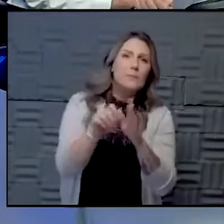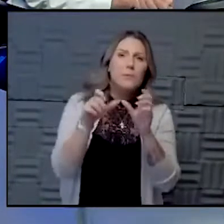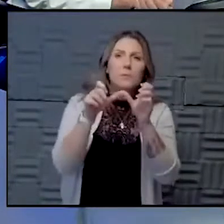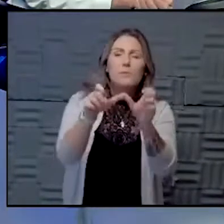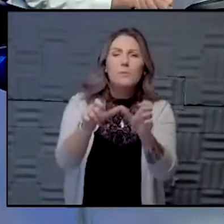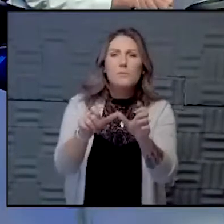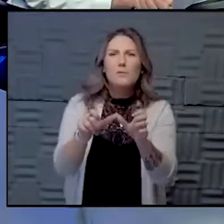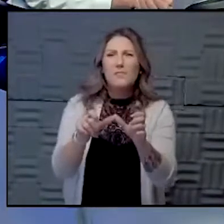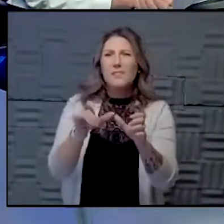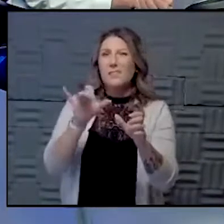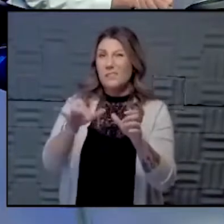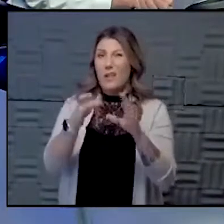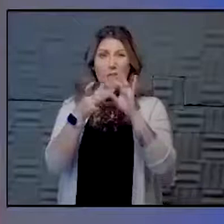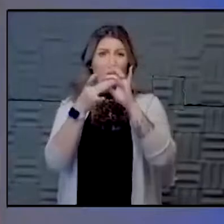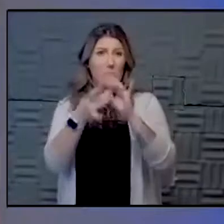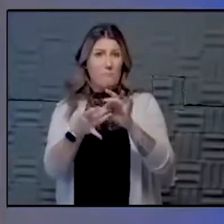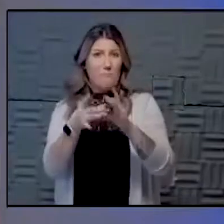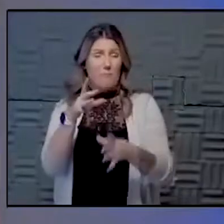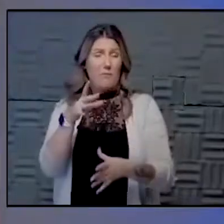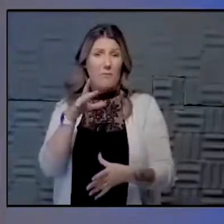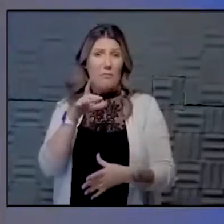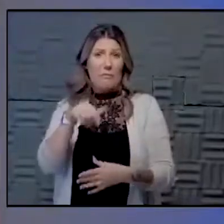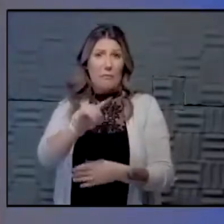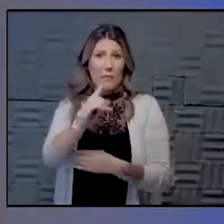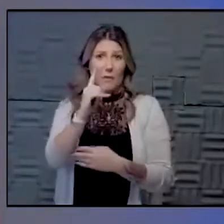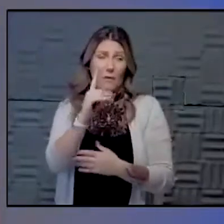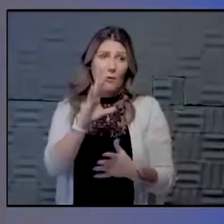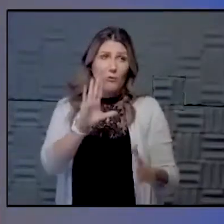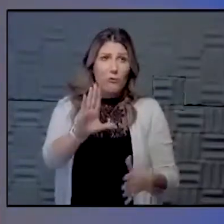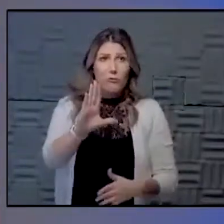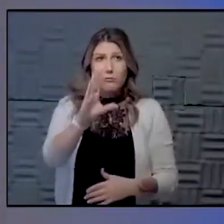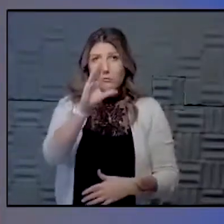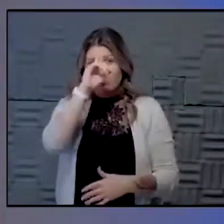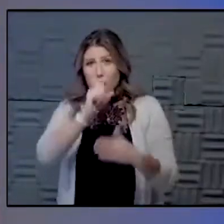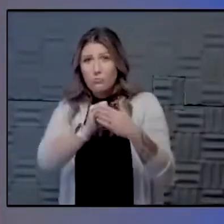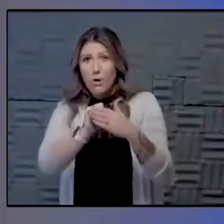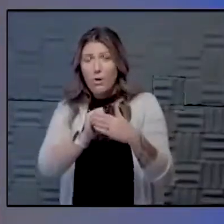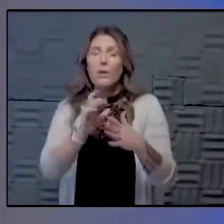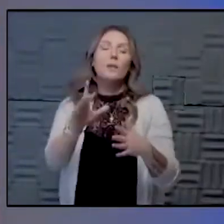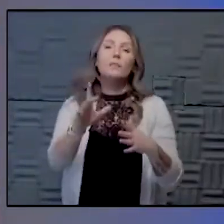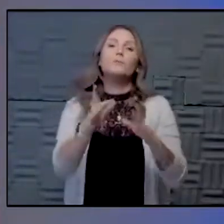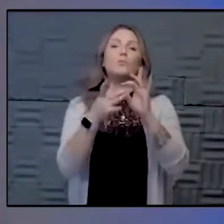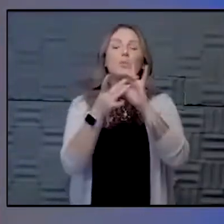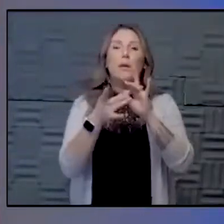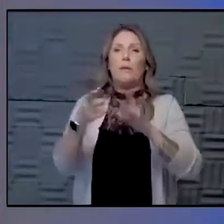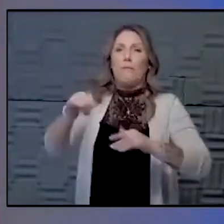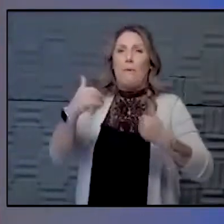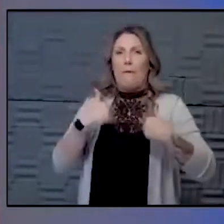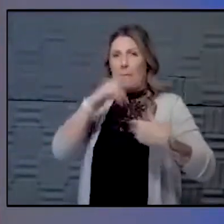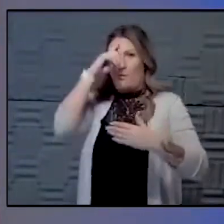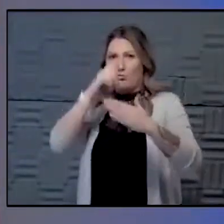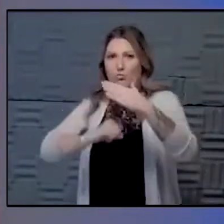their stroke? That's a great question, and I think you just consider it their stroke. They had a stroke,